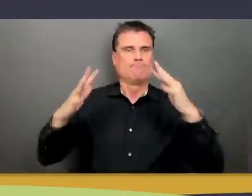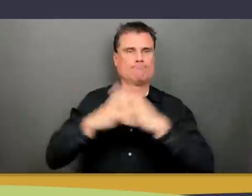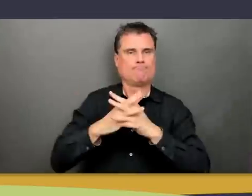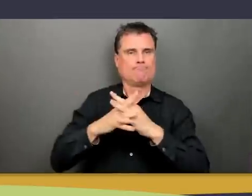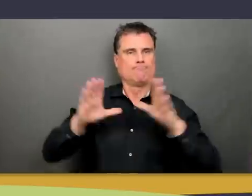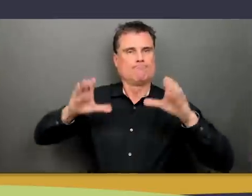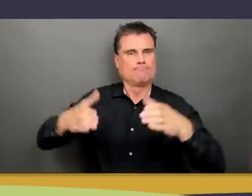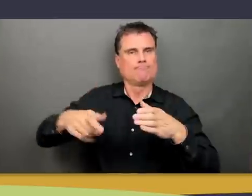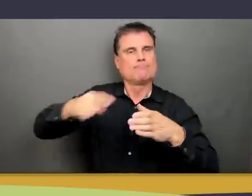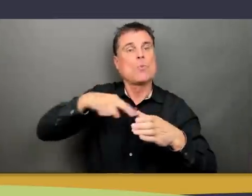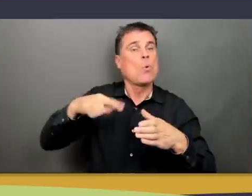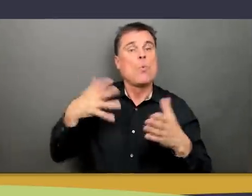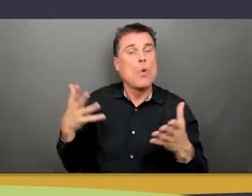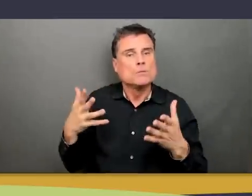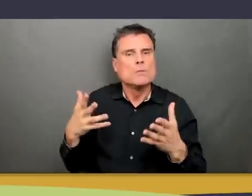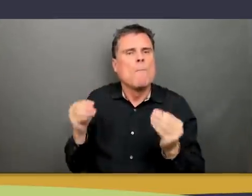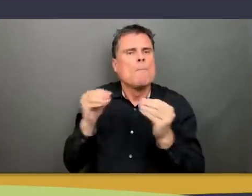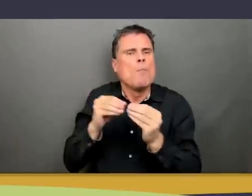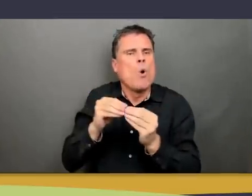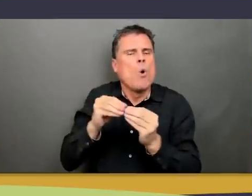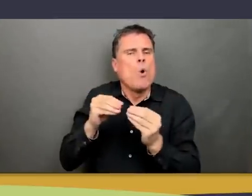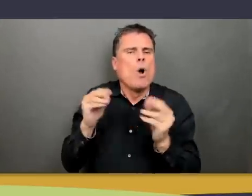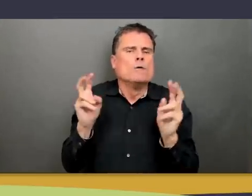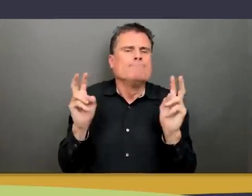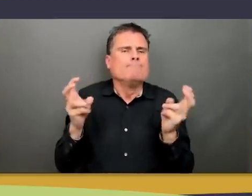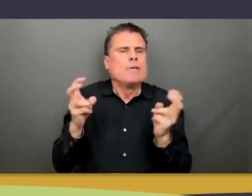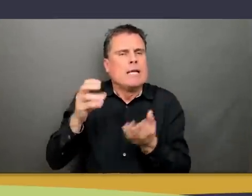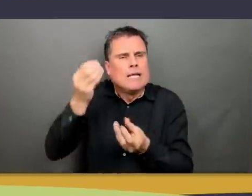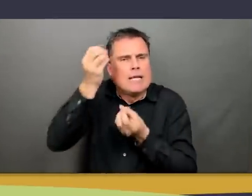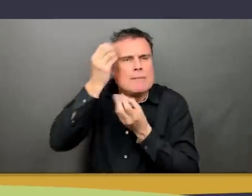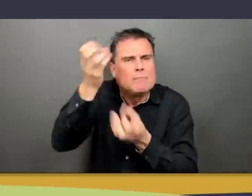to reinforce our